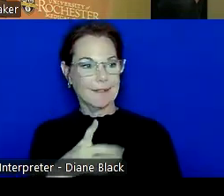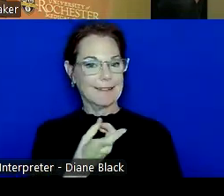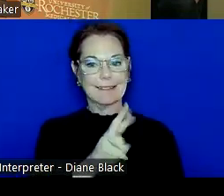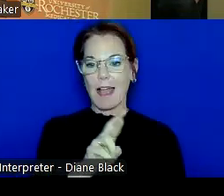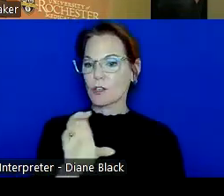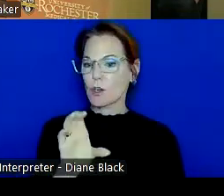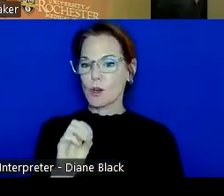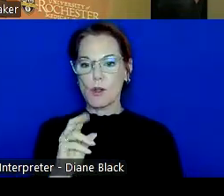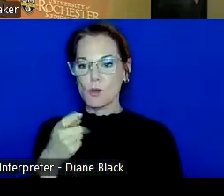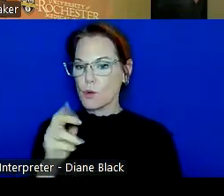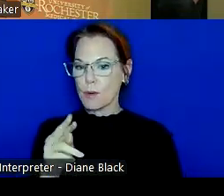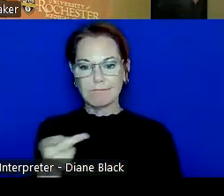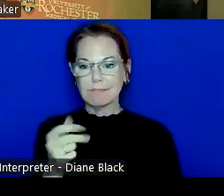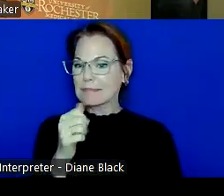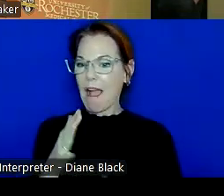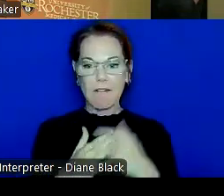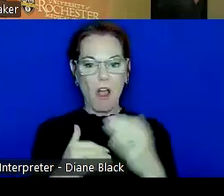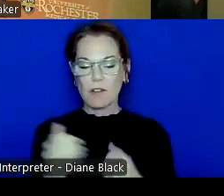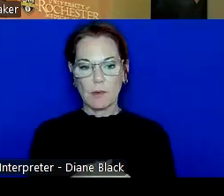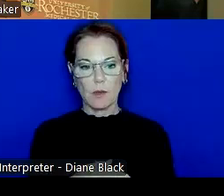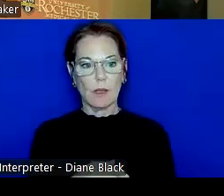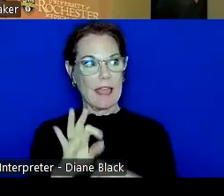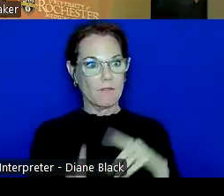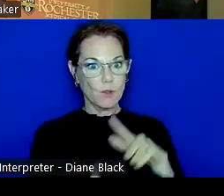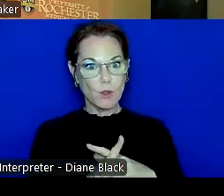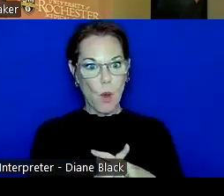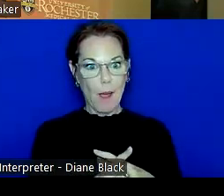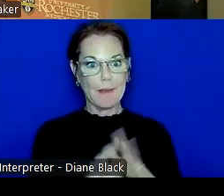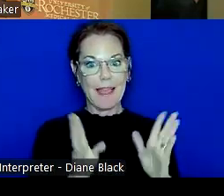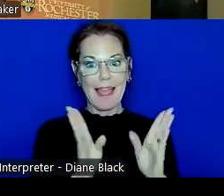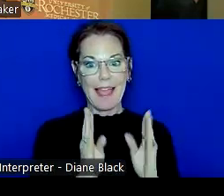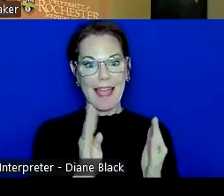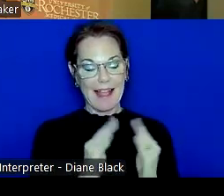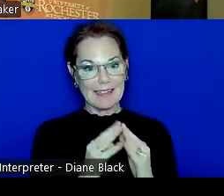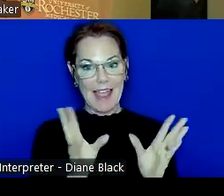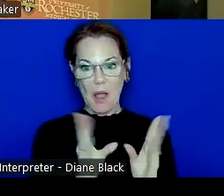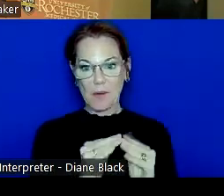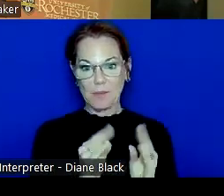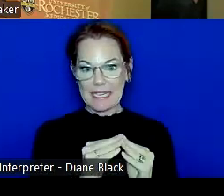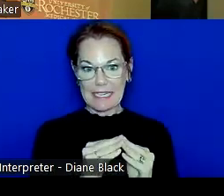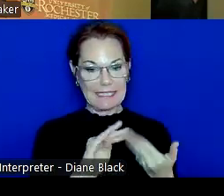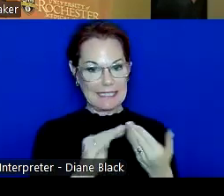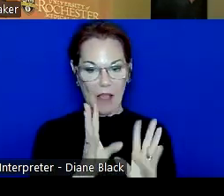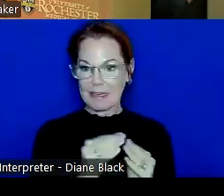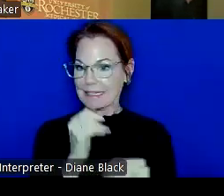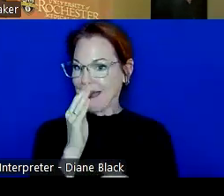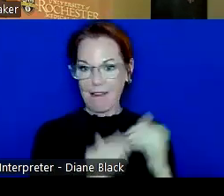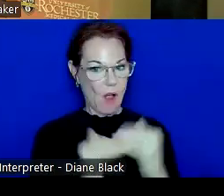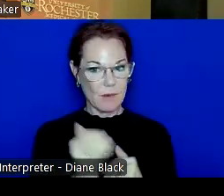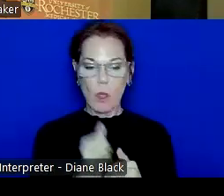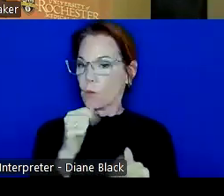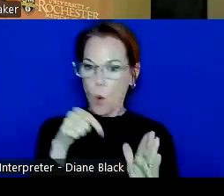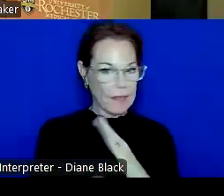not comfortable to speak at a town board meeting in 2024, and yet it's not going to kill us, and it is in fact going to